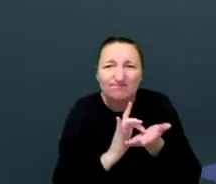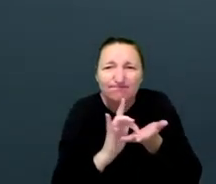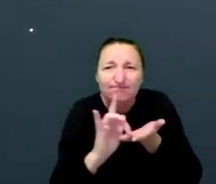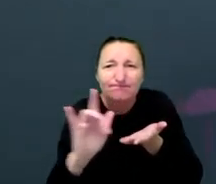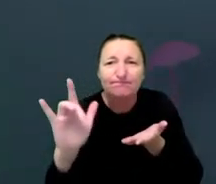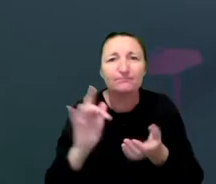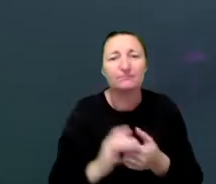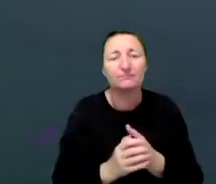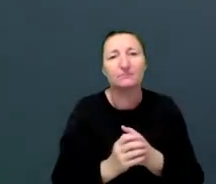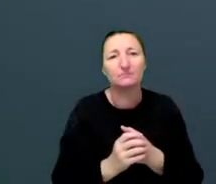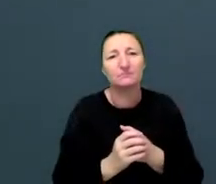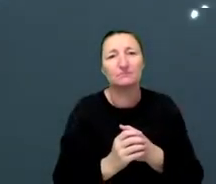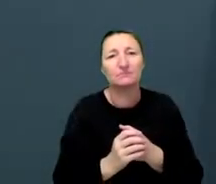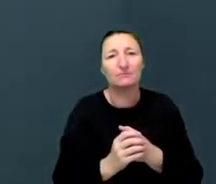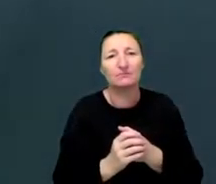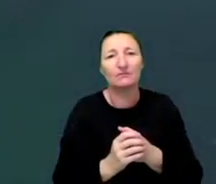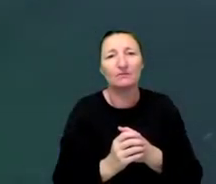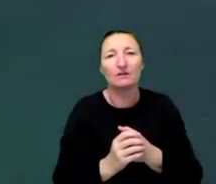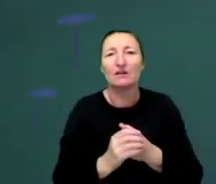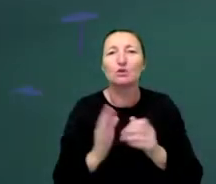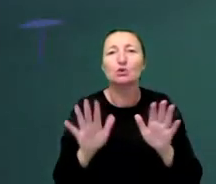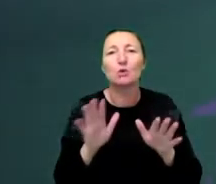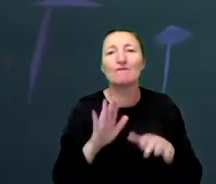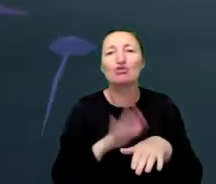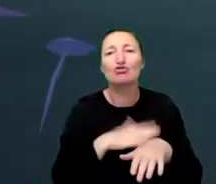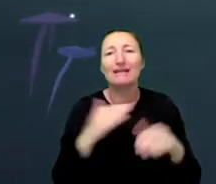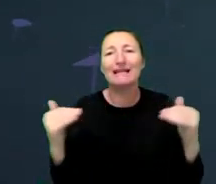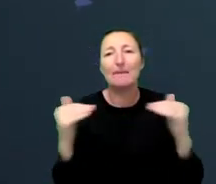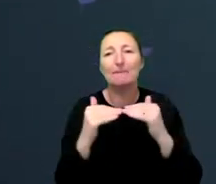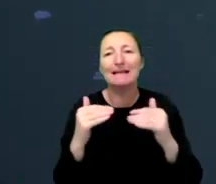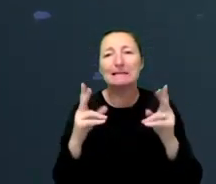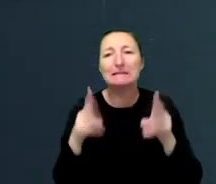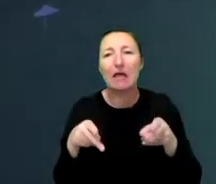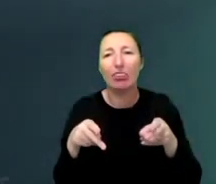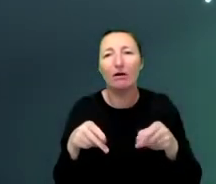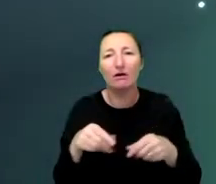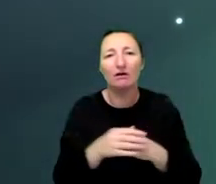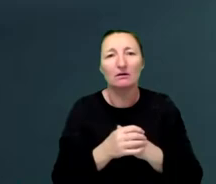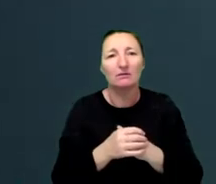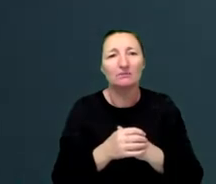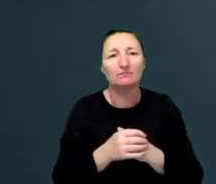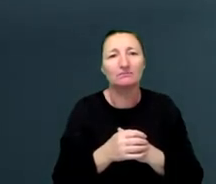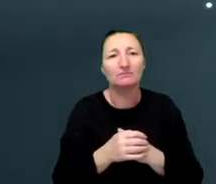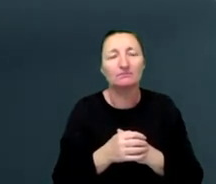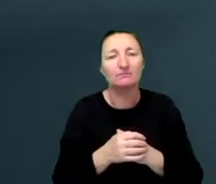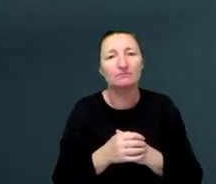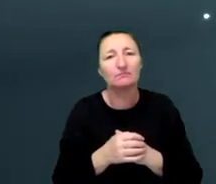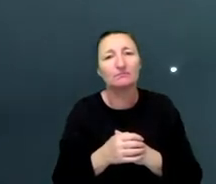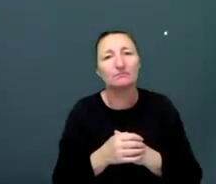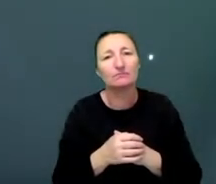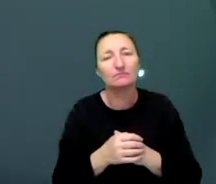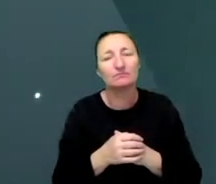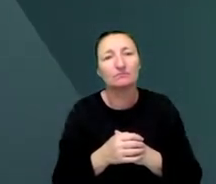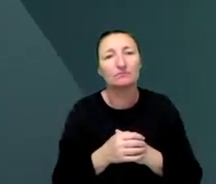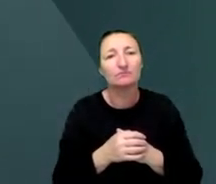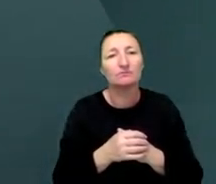cool. Maybe sometimes green means hurts, like death in this universe or something. That's true. Oh, here we go. Oh, do we? Well, these. Okay, wait, hold on. These guys